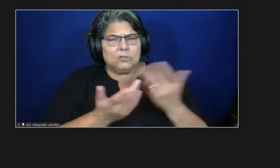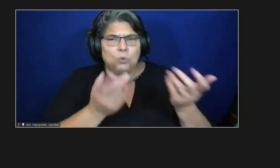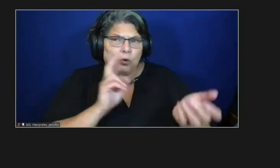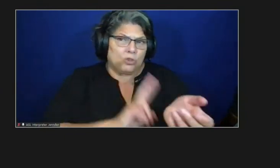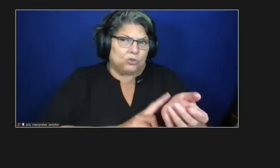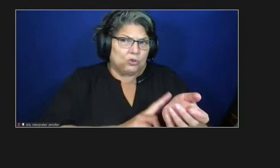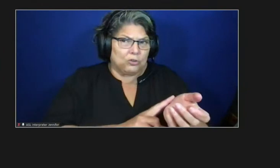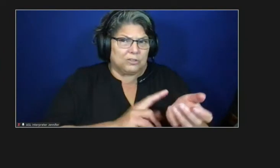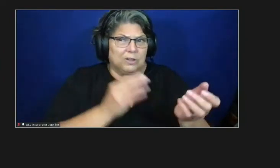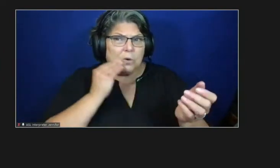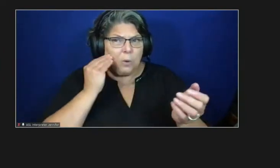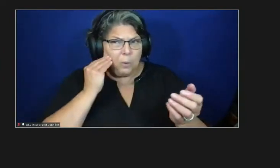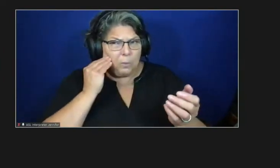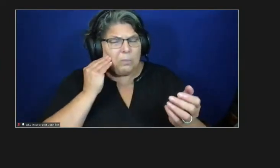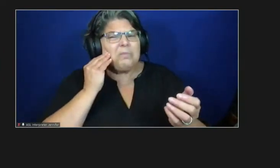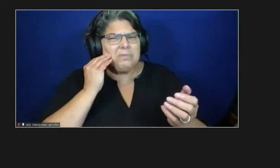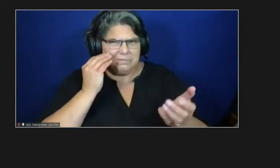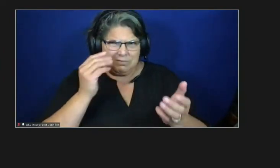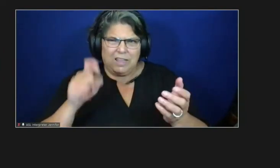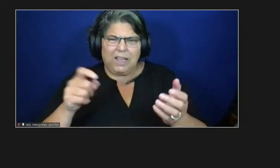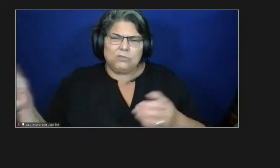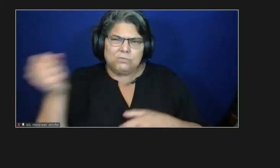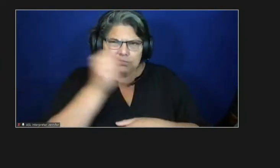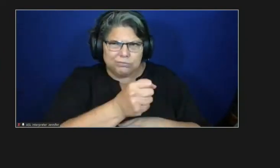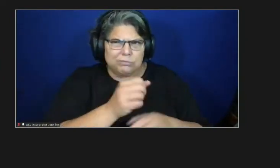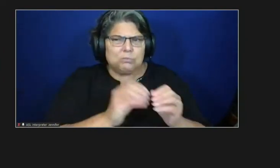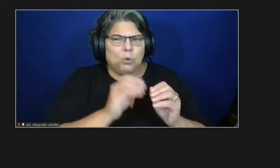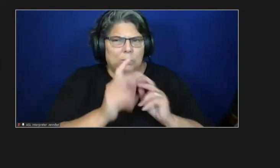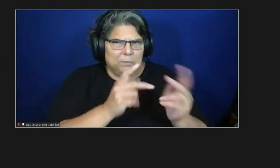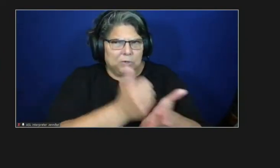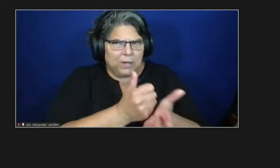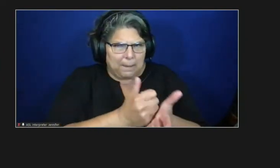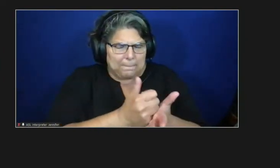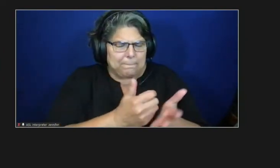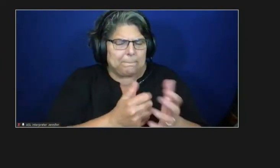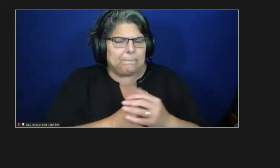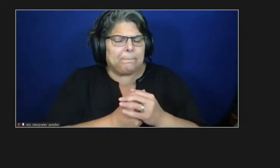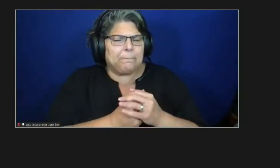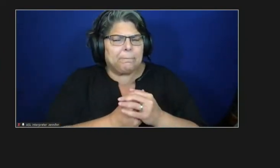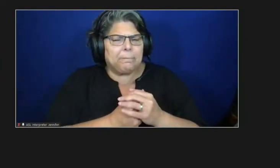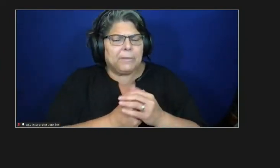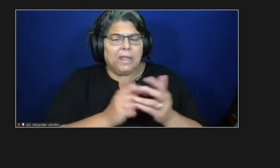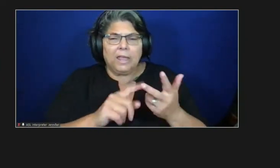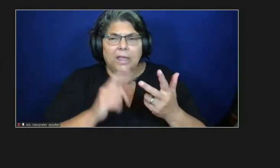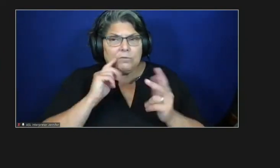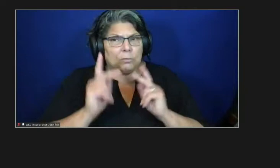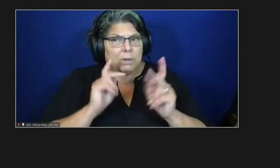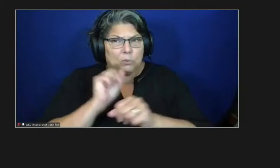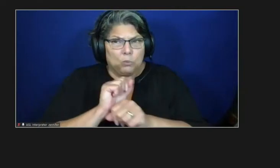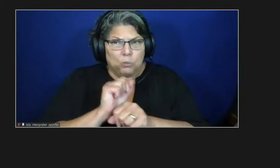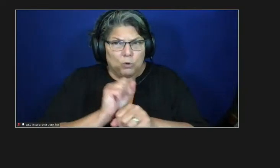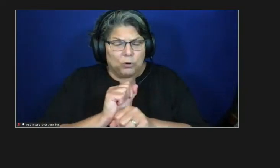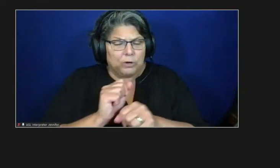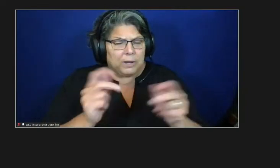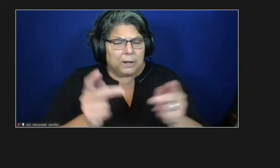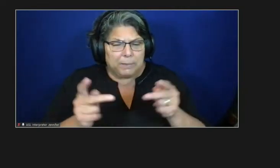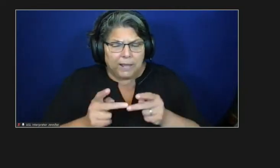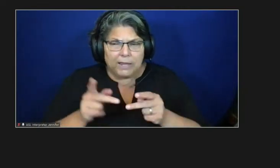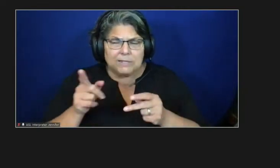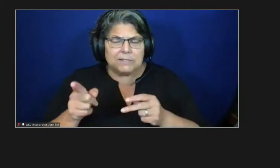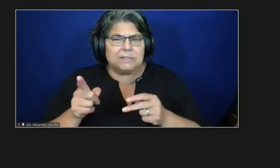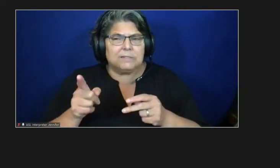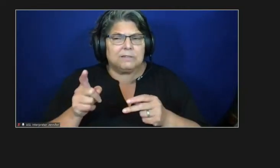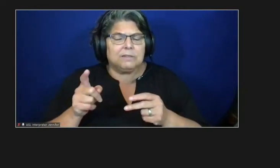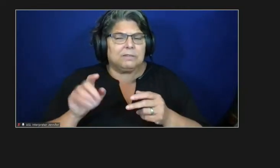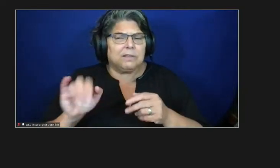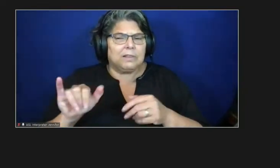there is outside help being brought in to consult, and for employees at businesses who may,